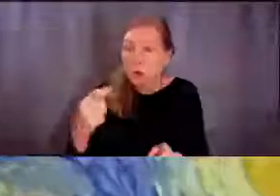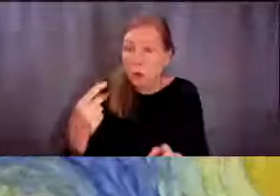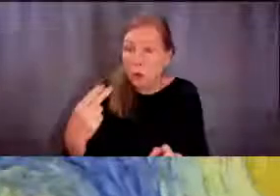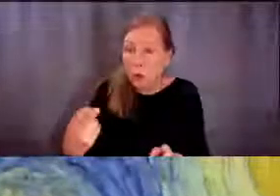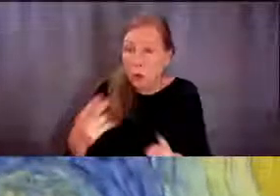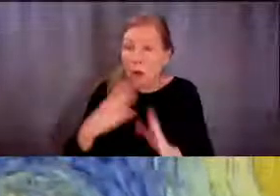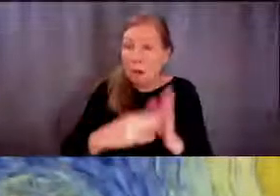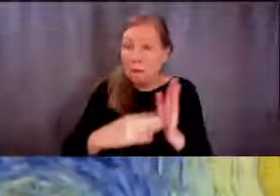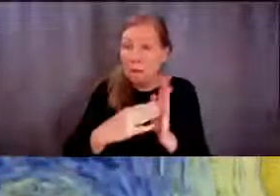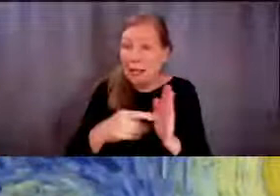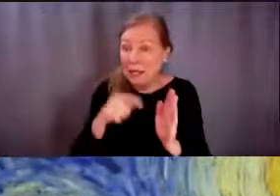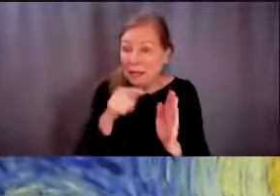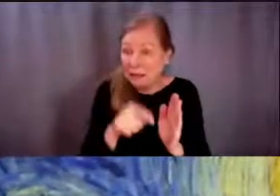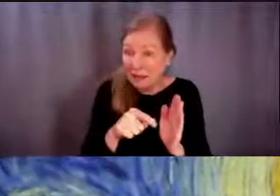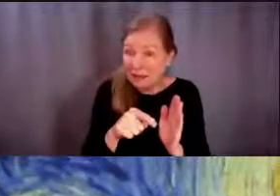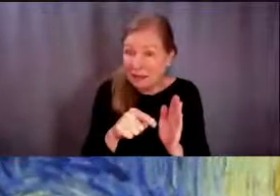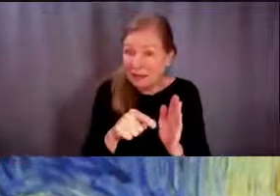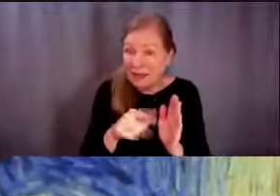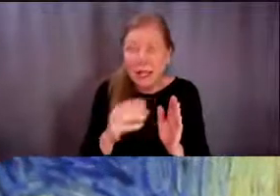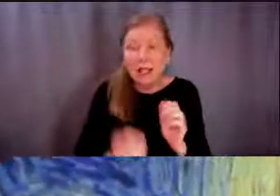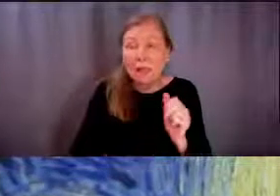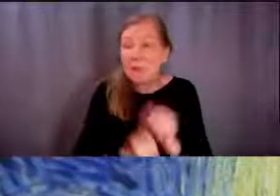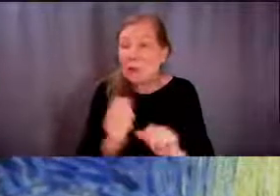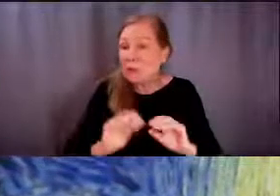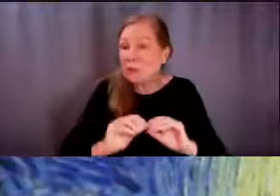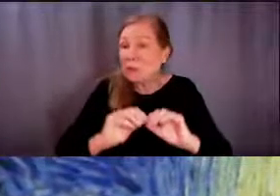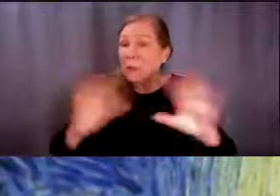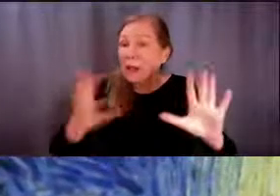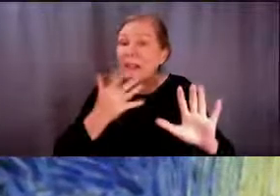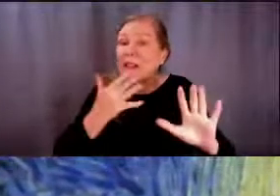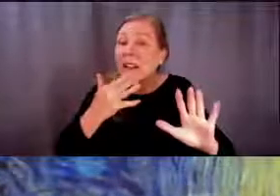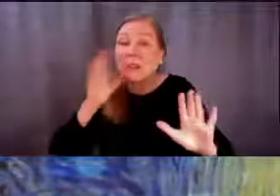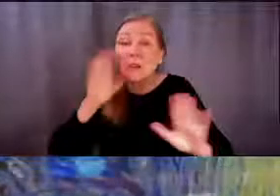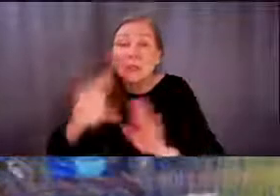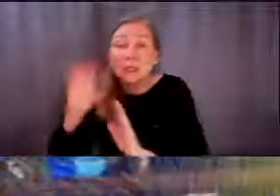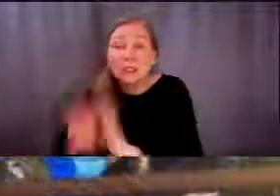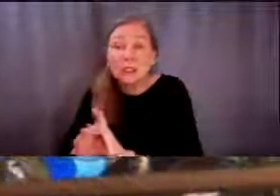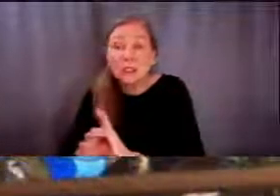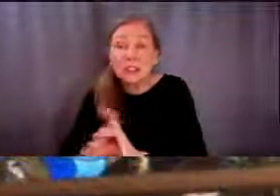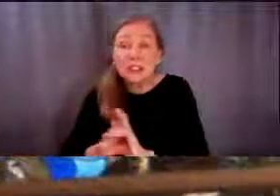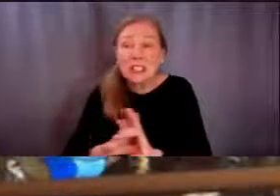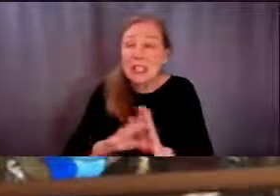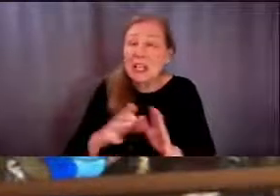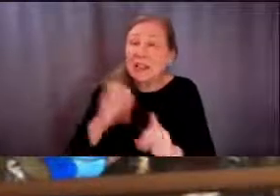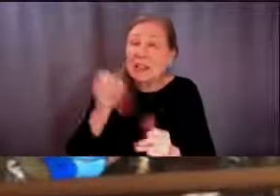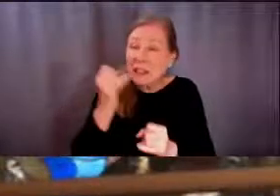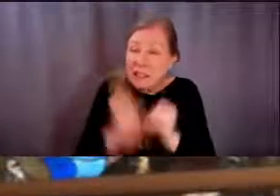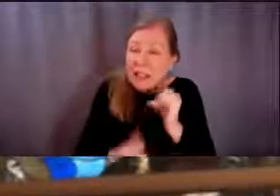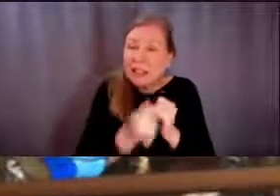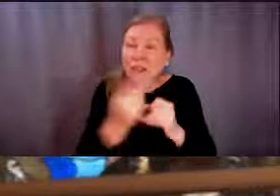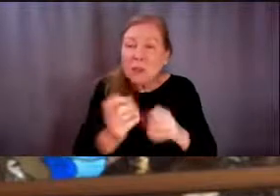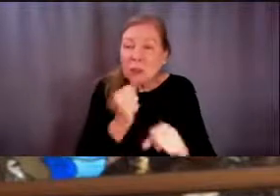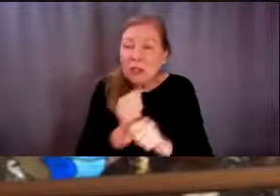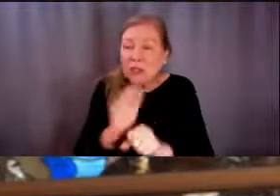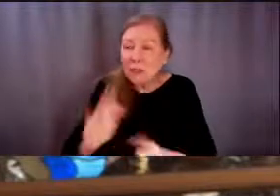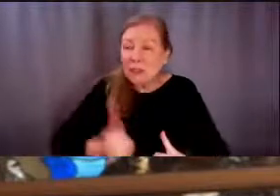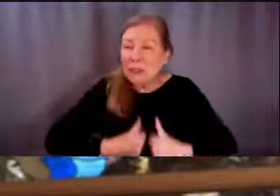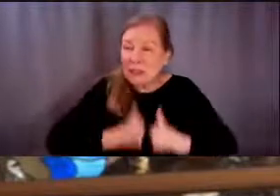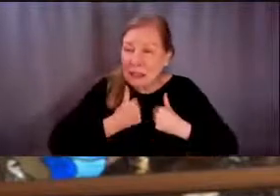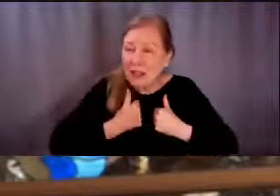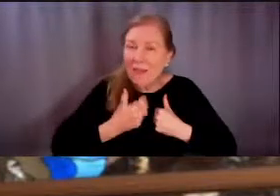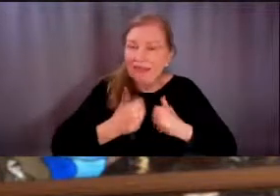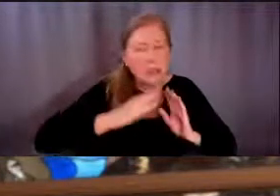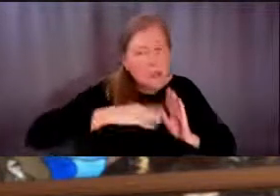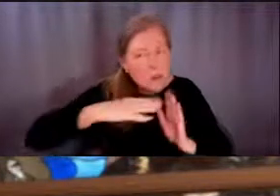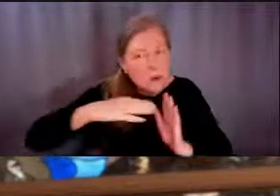in the last couple years of his life, in the height of his anxiety? God met him in those dark